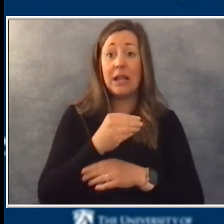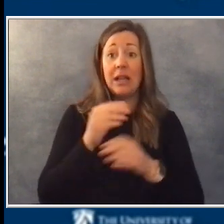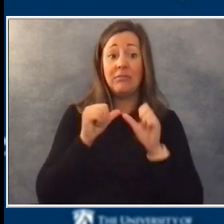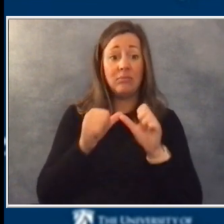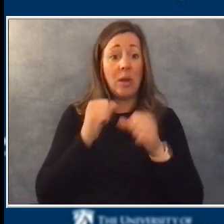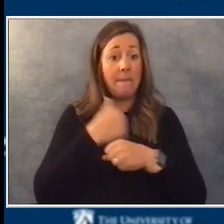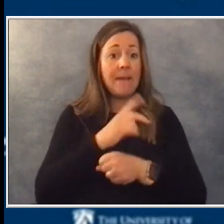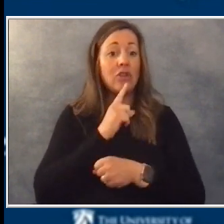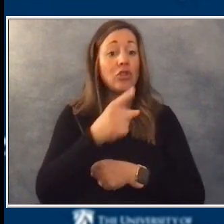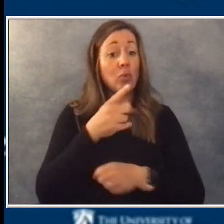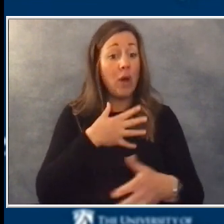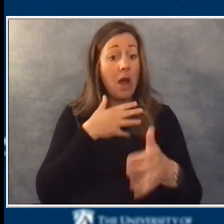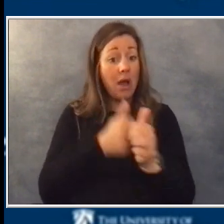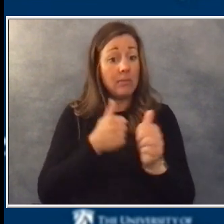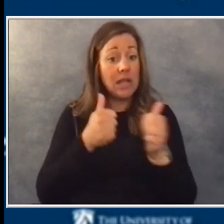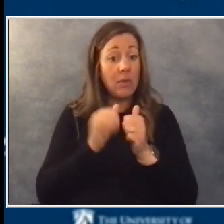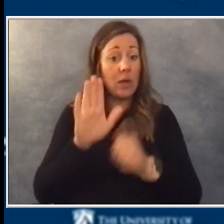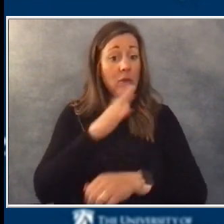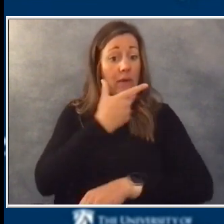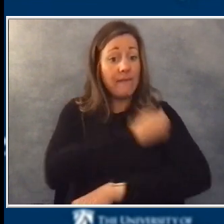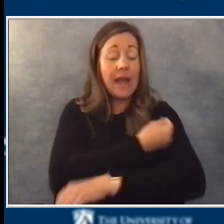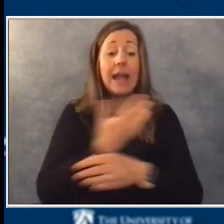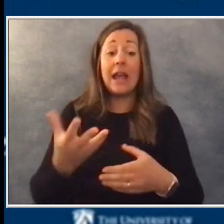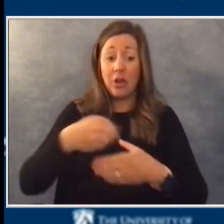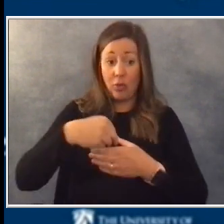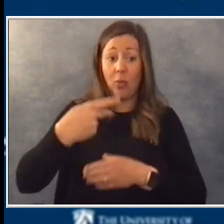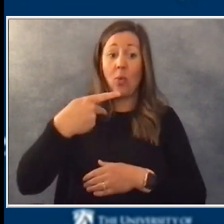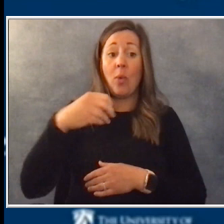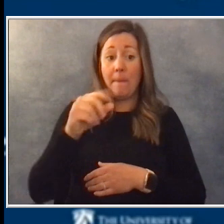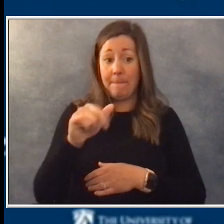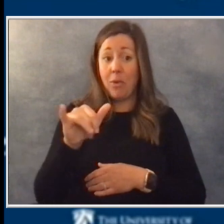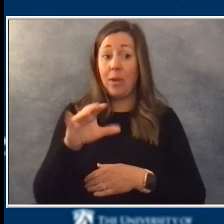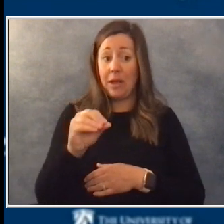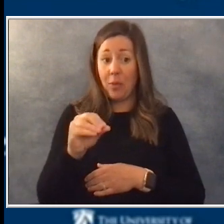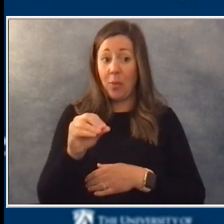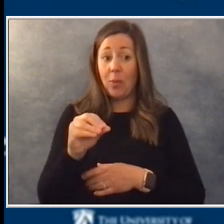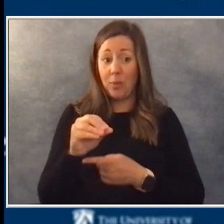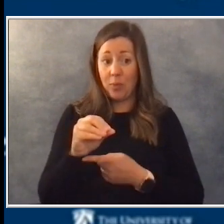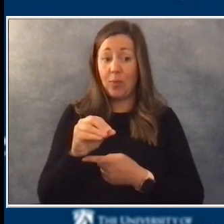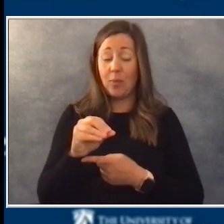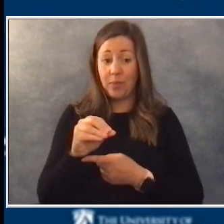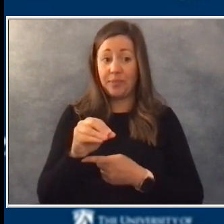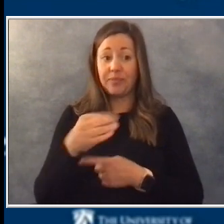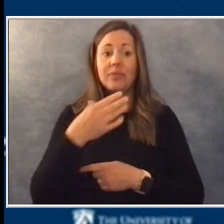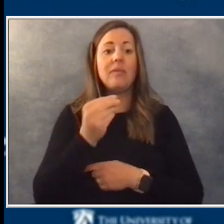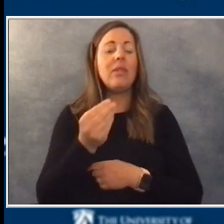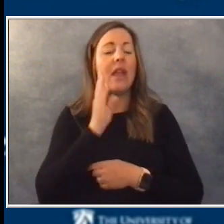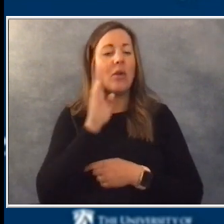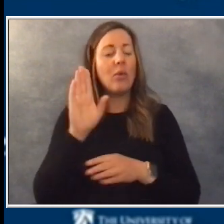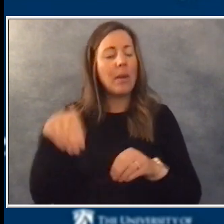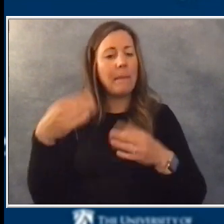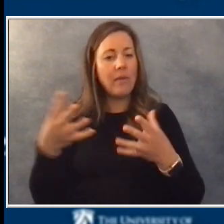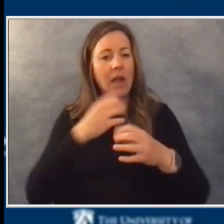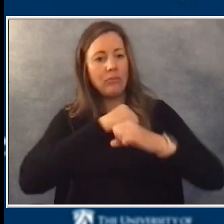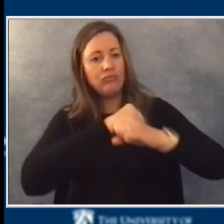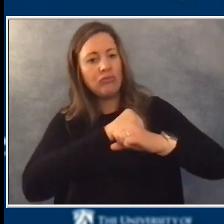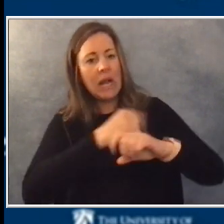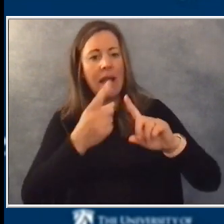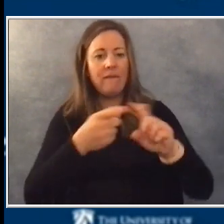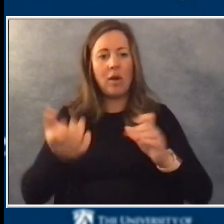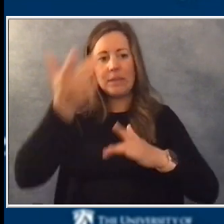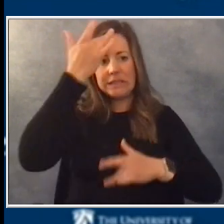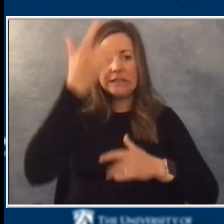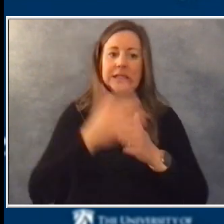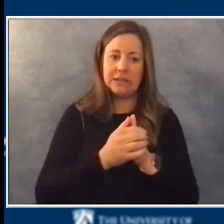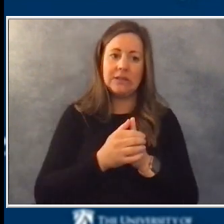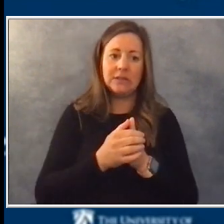date with your vaccines. This does include polio vaccine, and this will provide protection from disease.